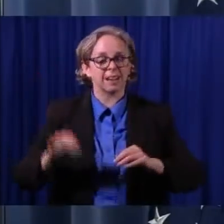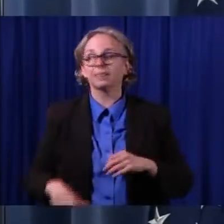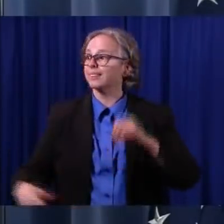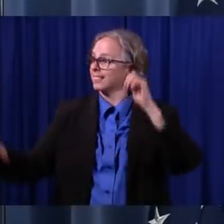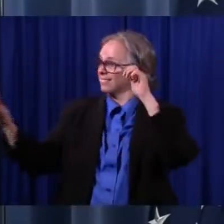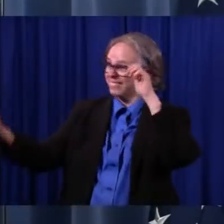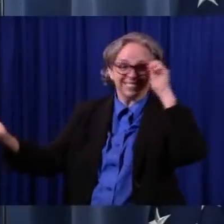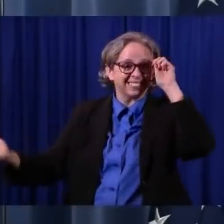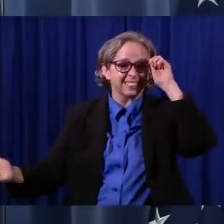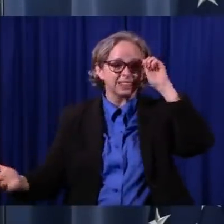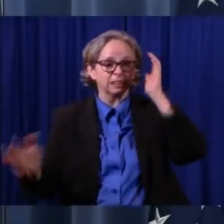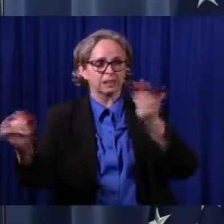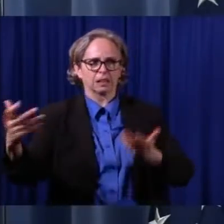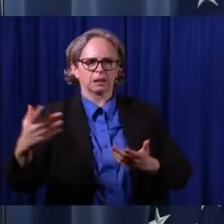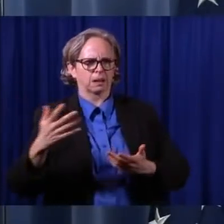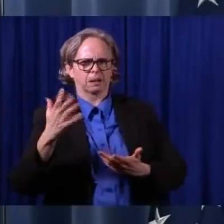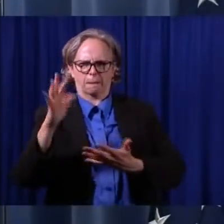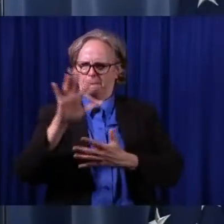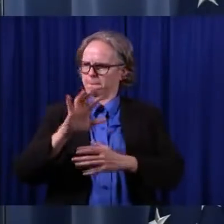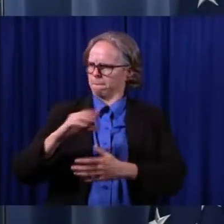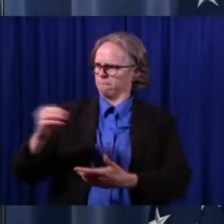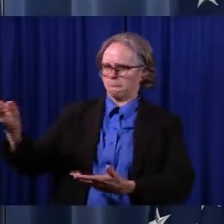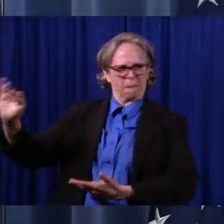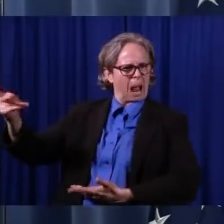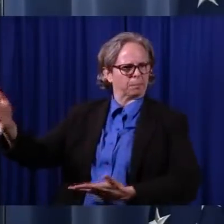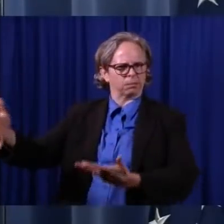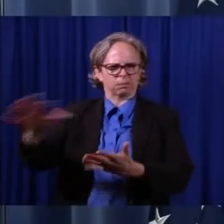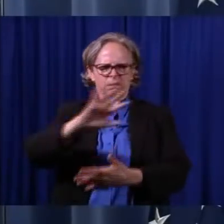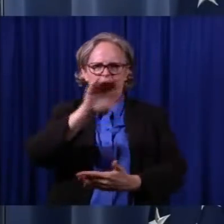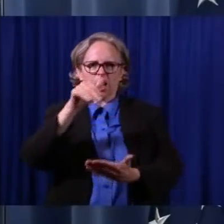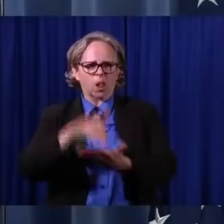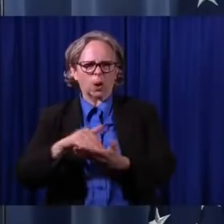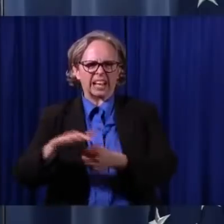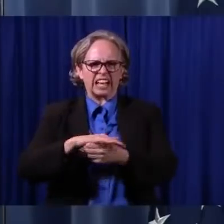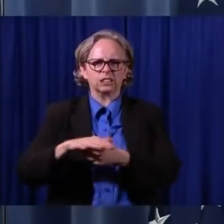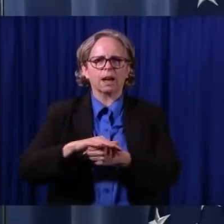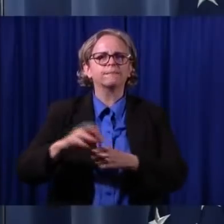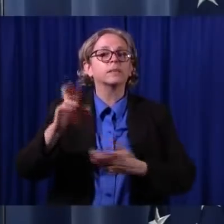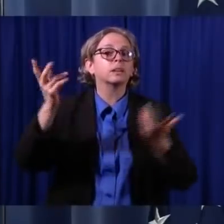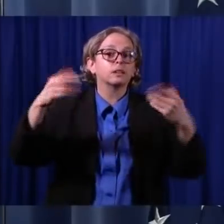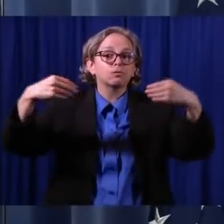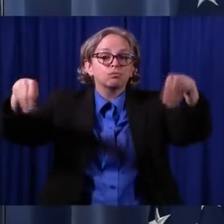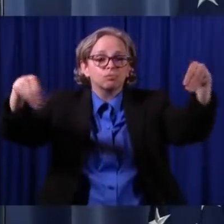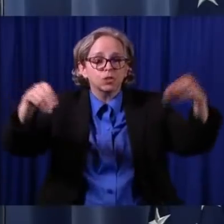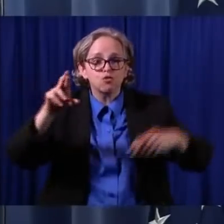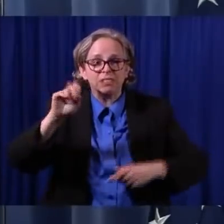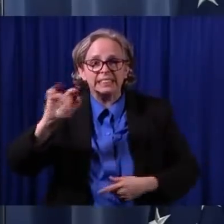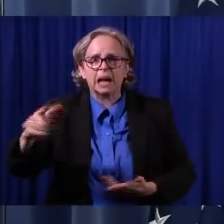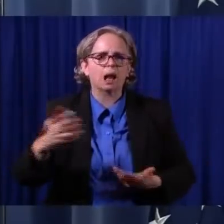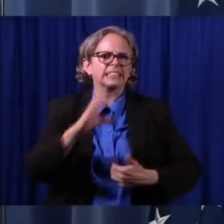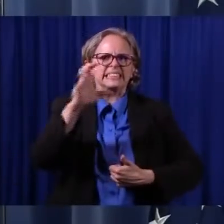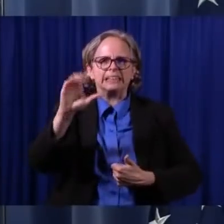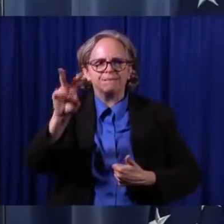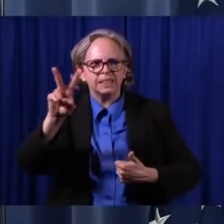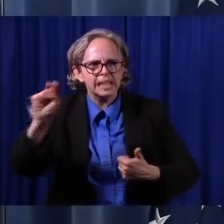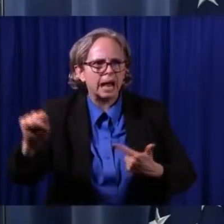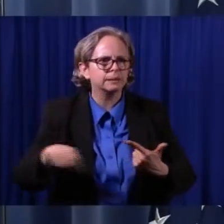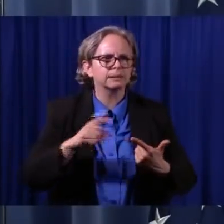testing locations across the state for retail locations, CVS, Rite Aid, Walmart,